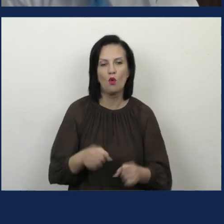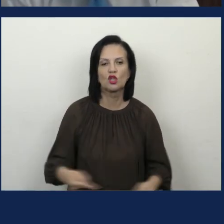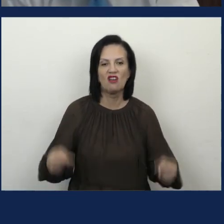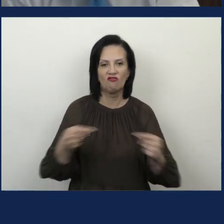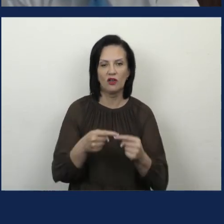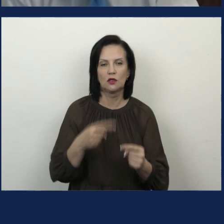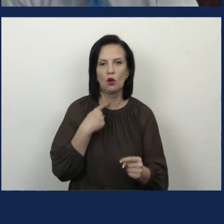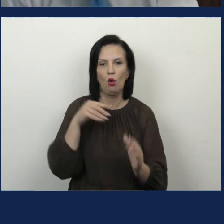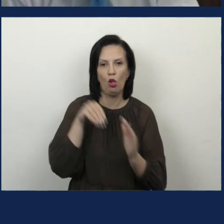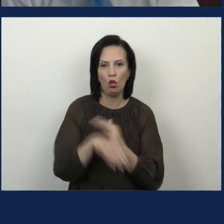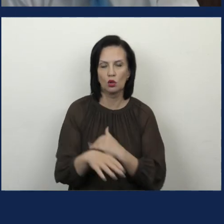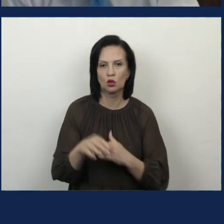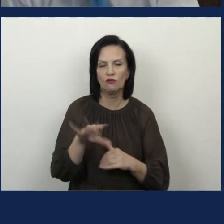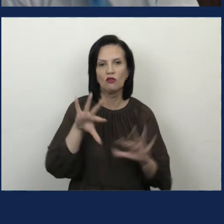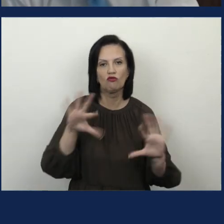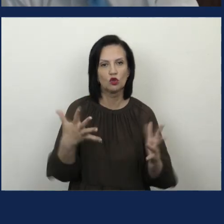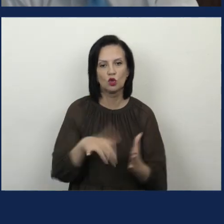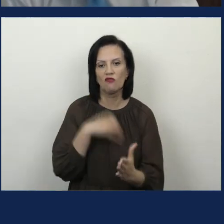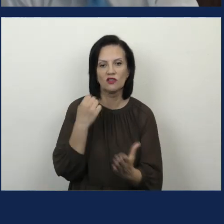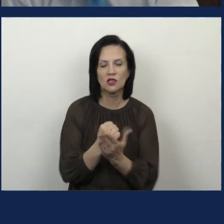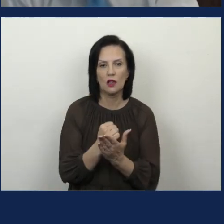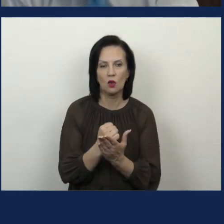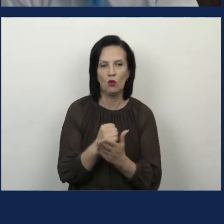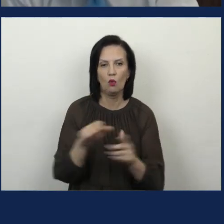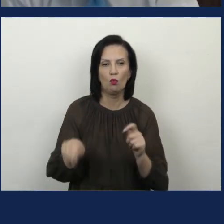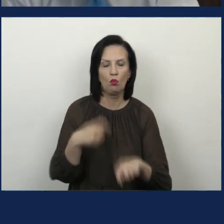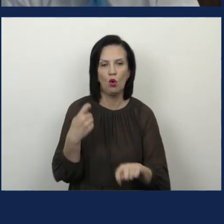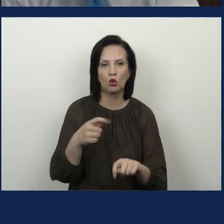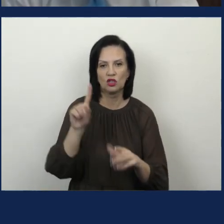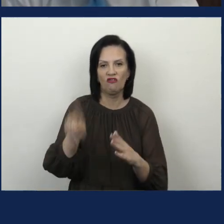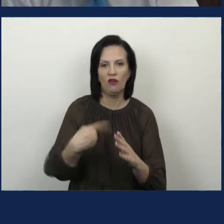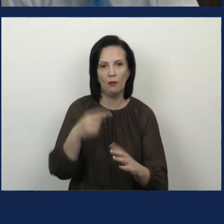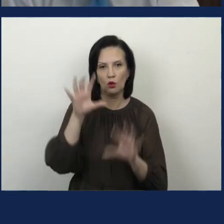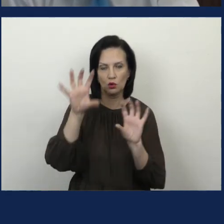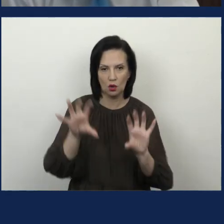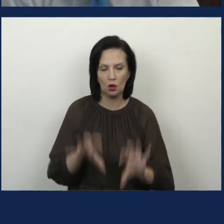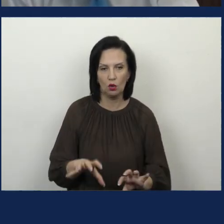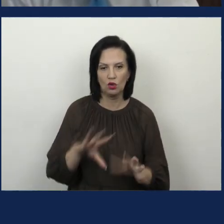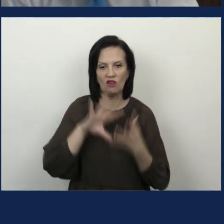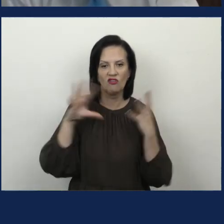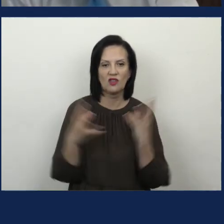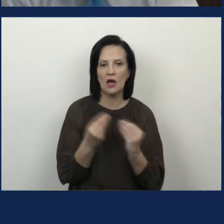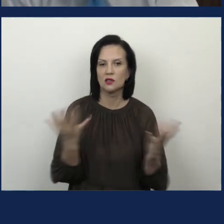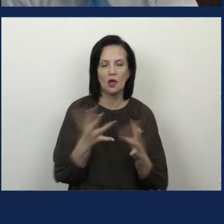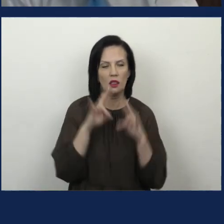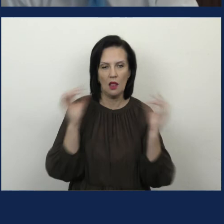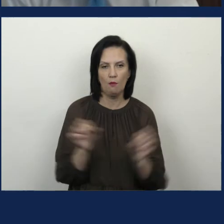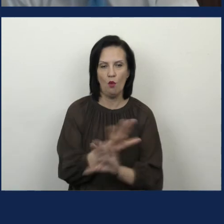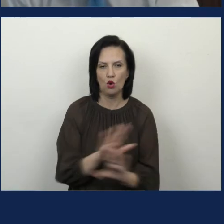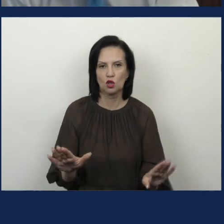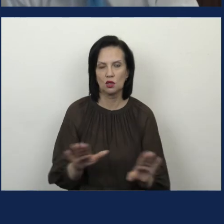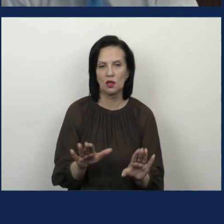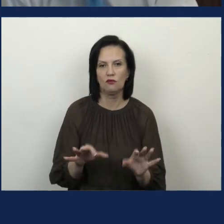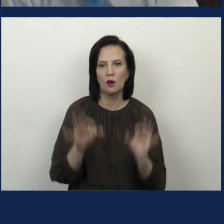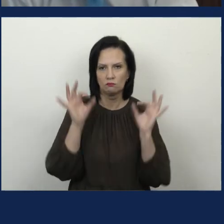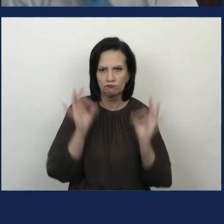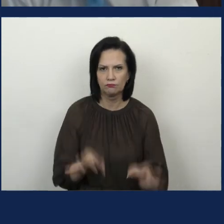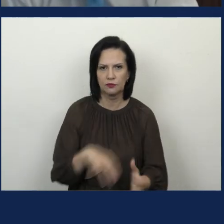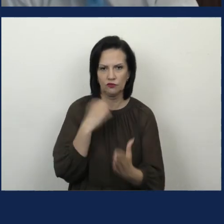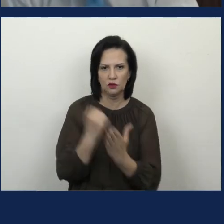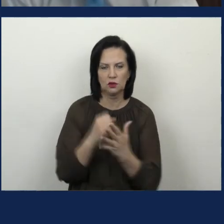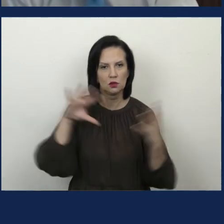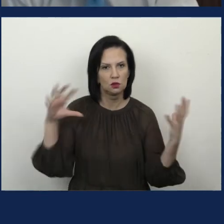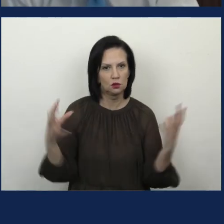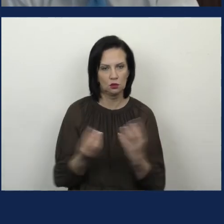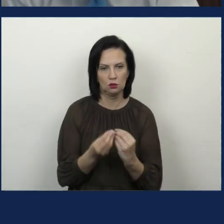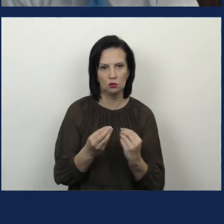under which a territorial commission can decide that the elections are invalid, as